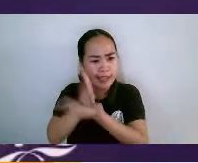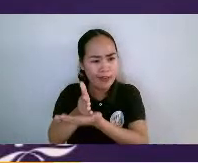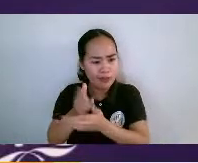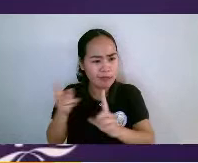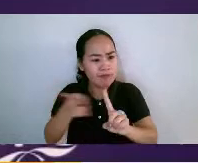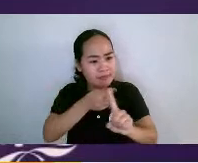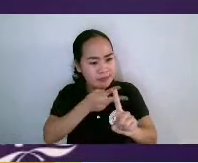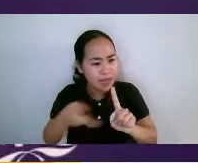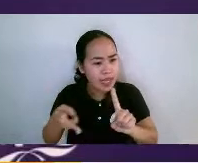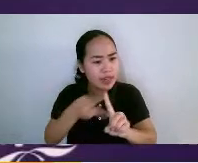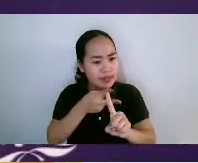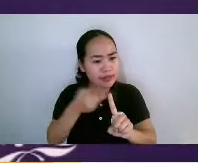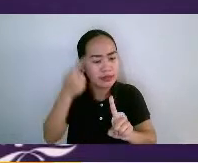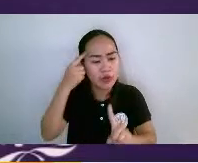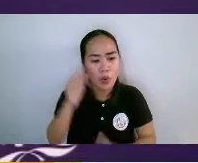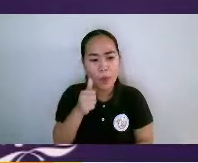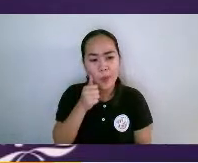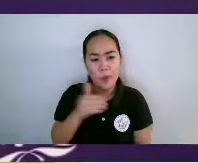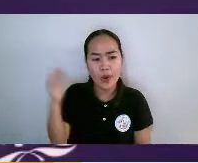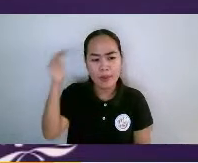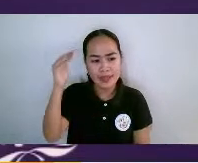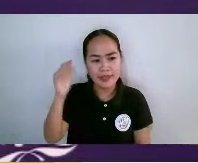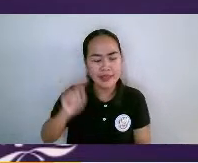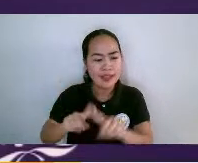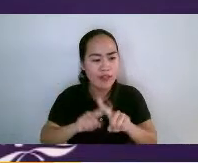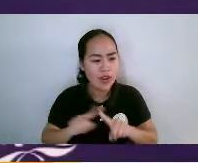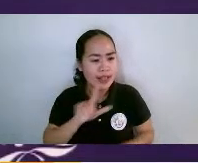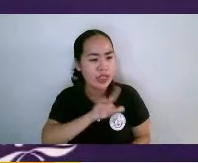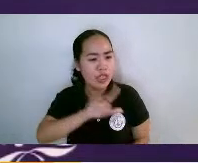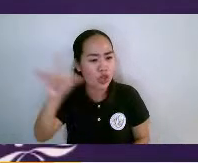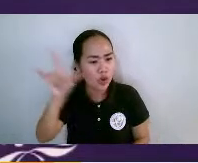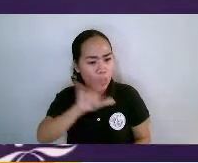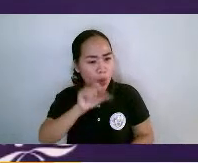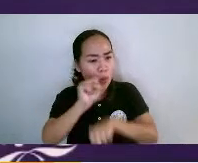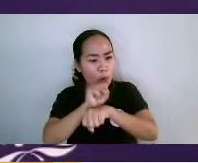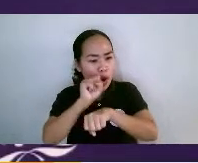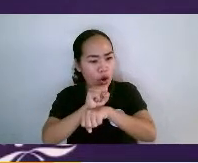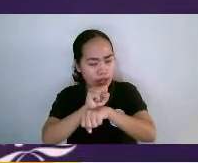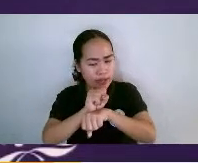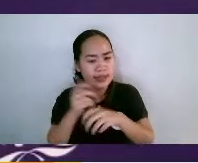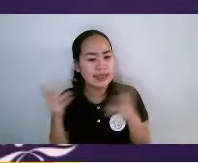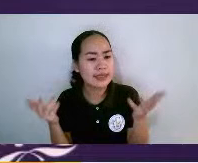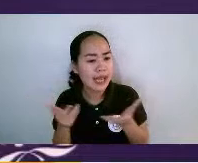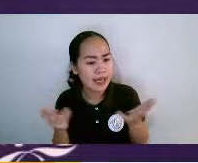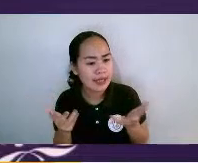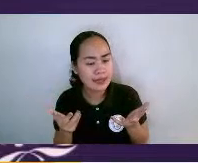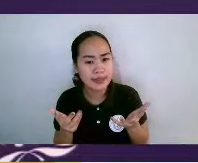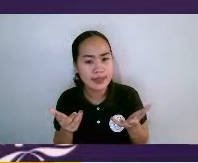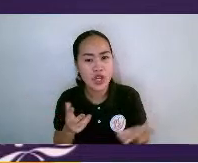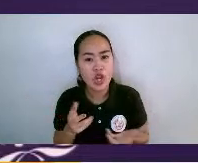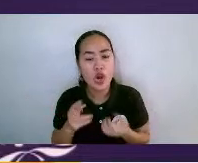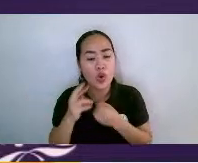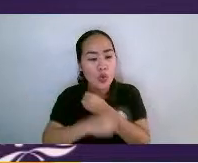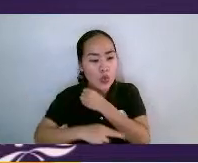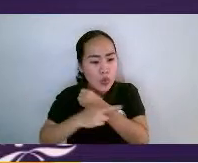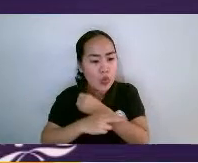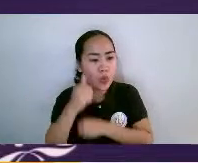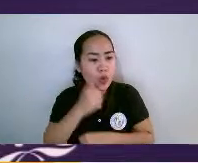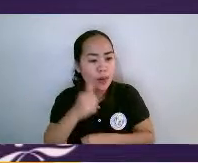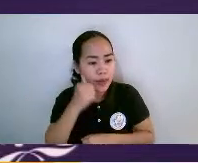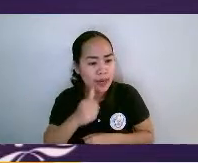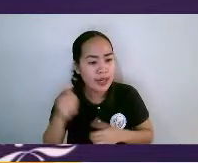women, migrant workers, workers in the informal economy, rural women,